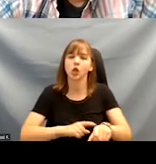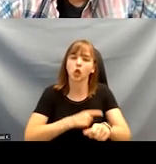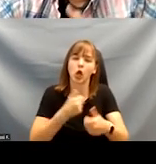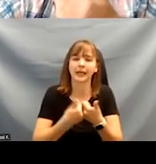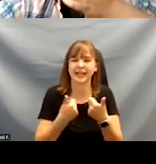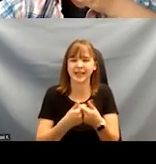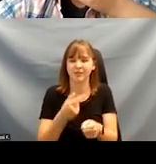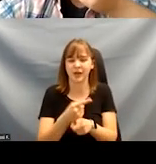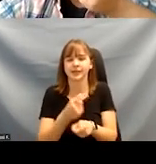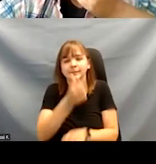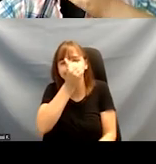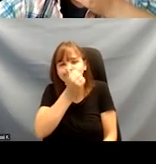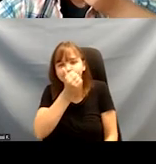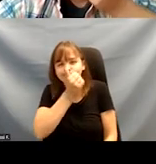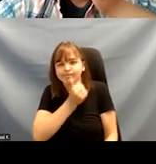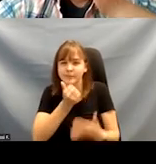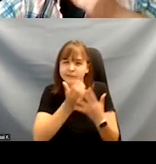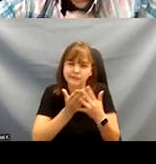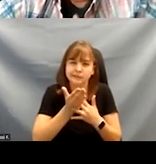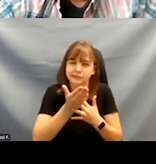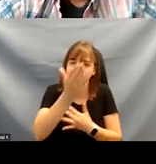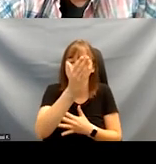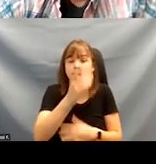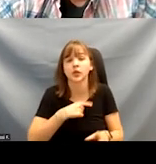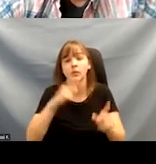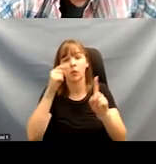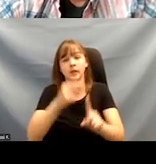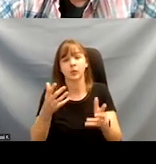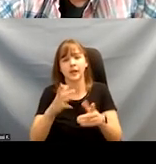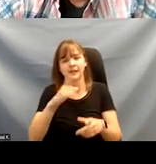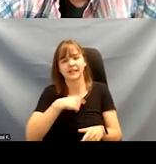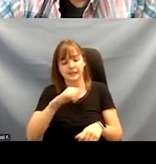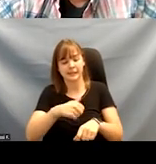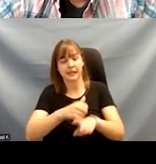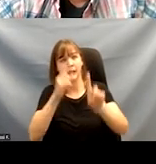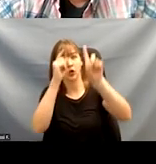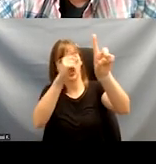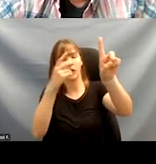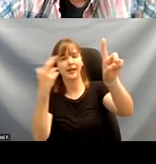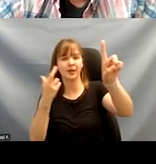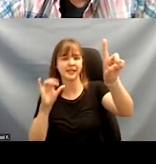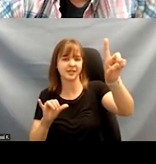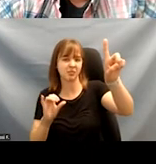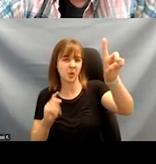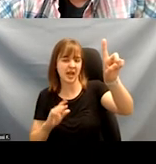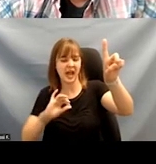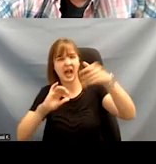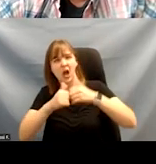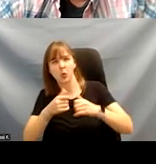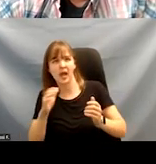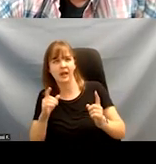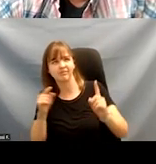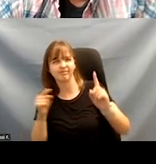think it's really just about keeping your eyes out and always open yourself up for different opportunities and connections.